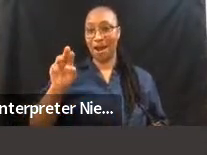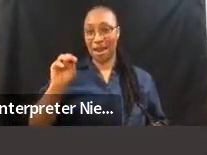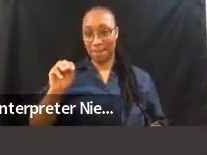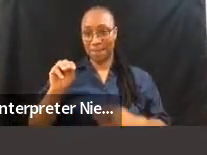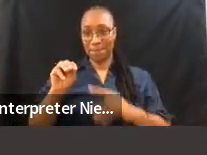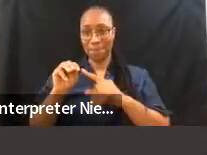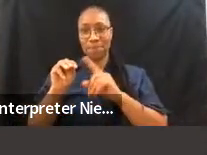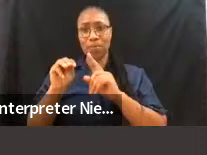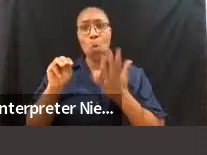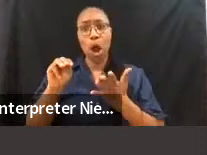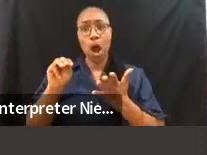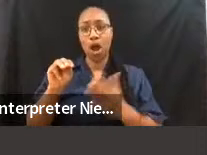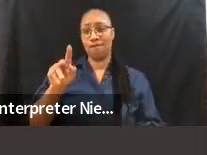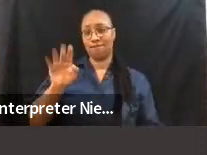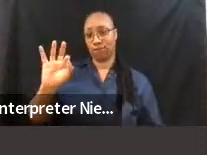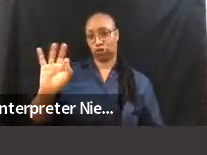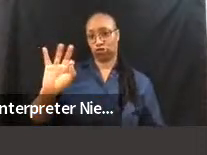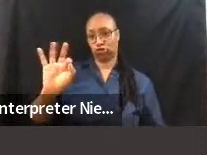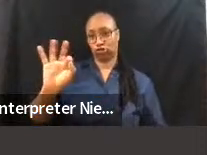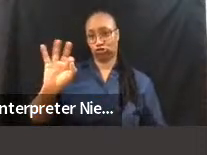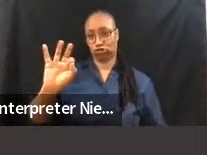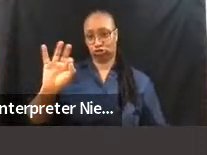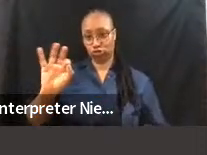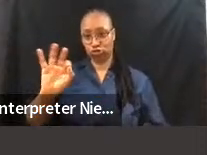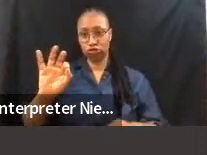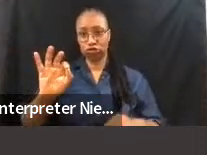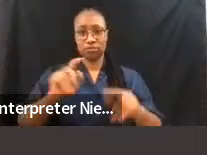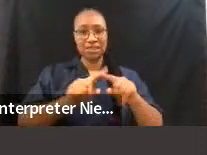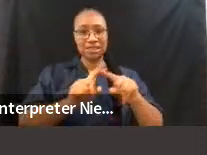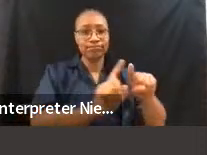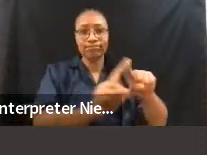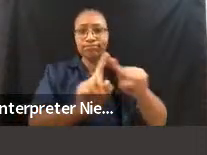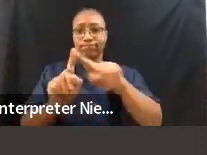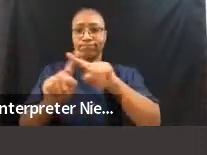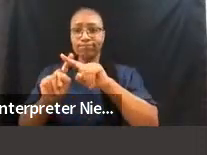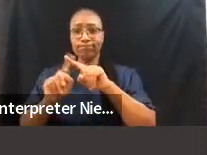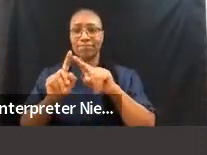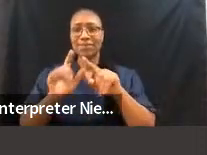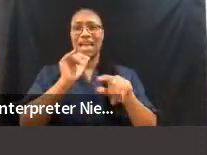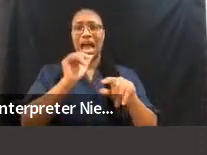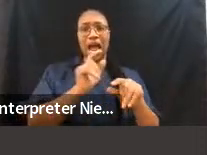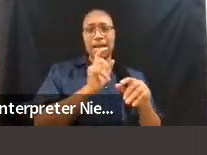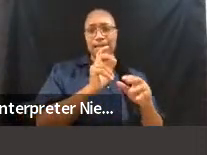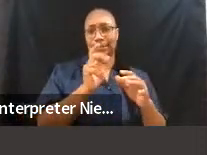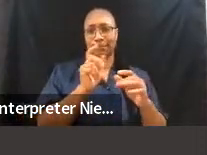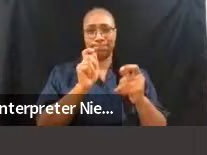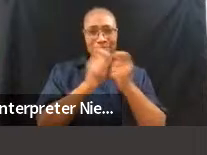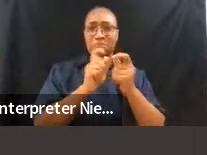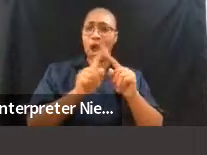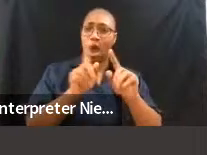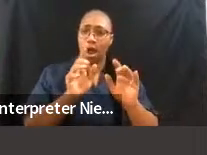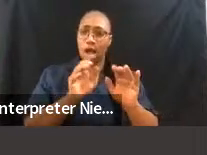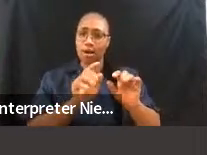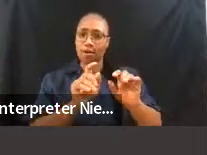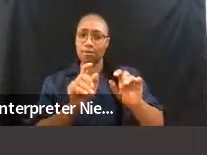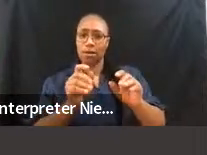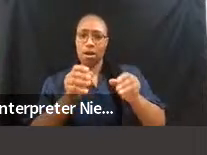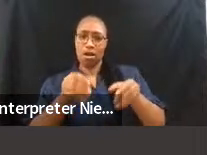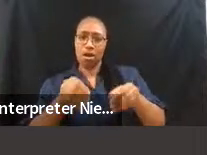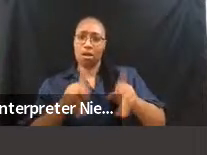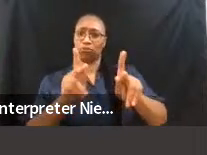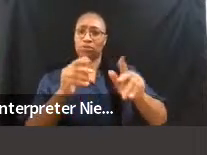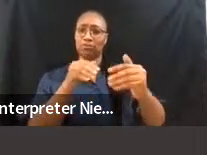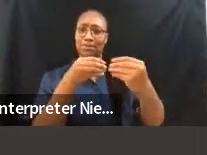medical diagnostic equipment, but it is a perfect opportunity for comment on the importance of